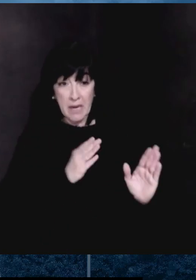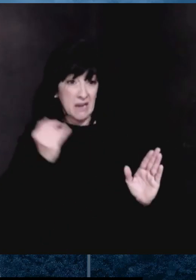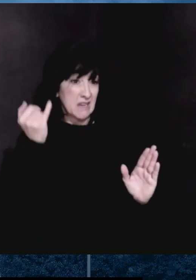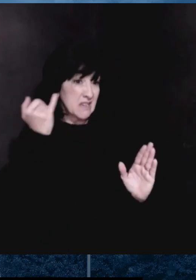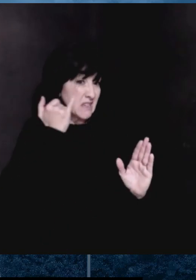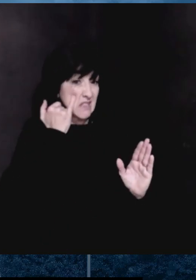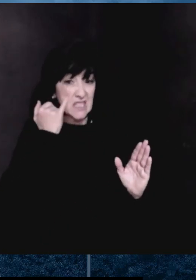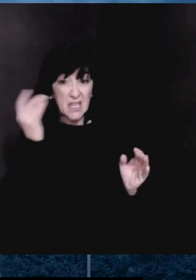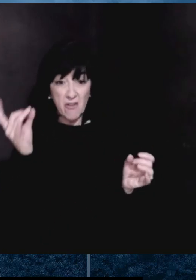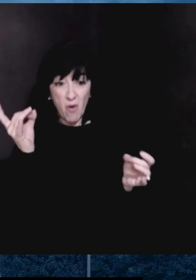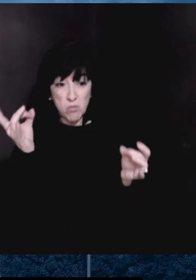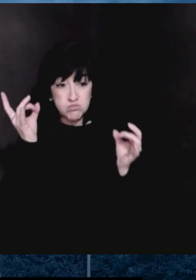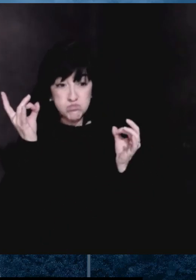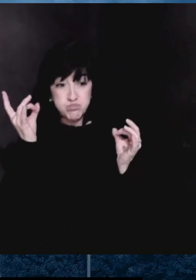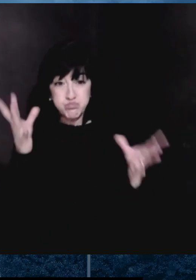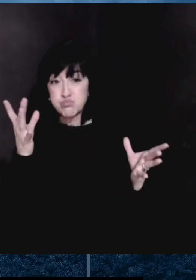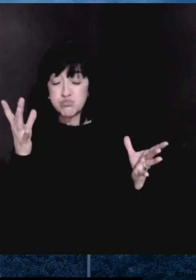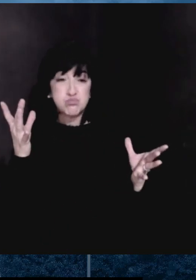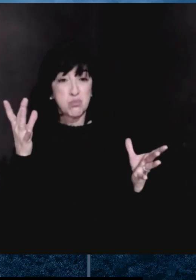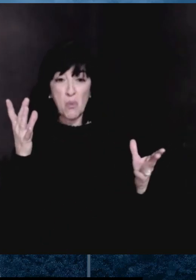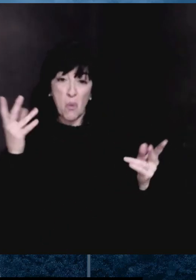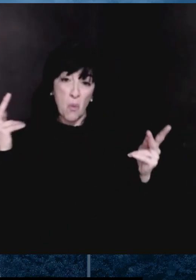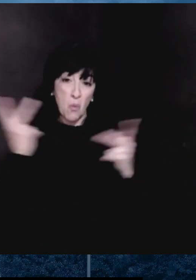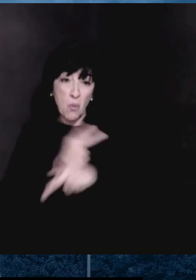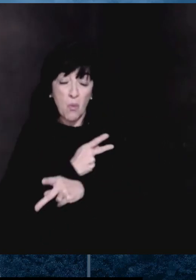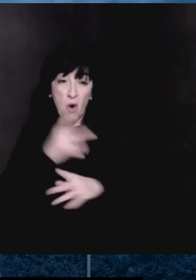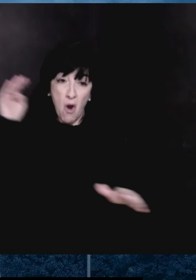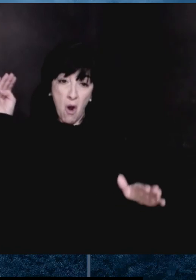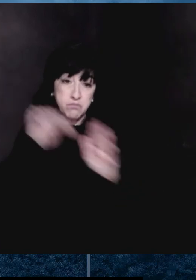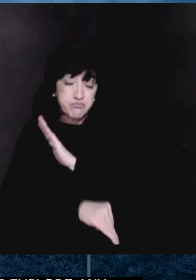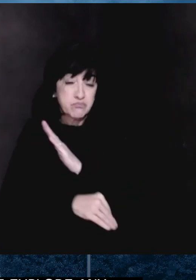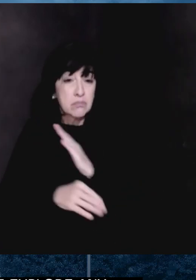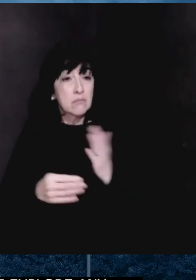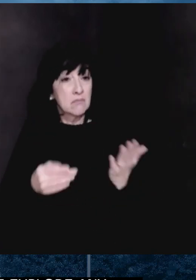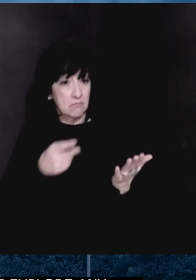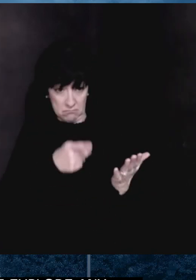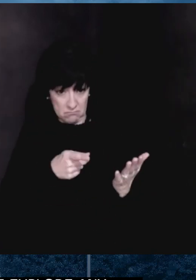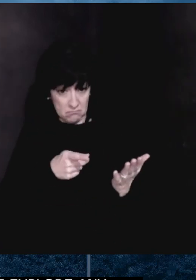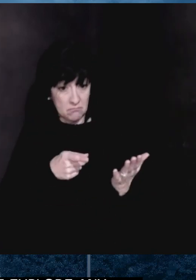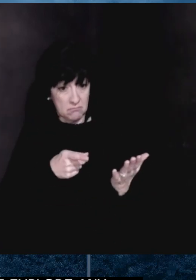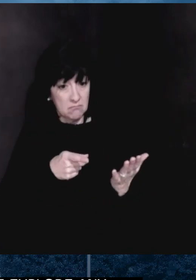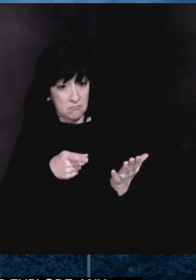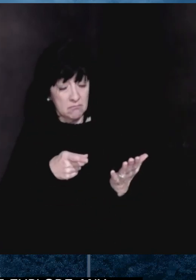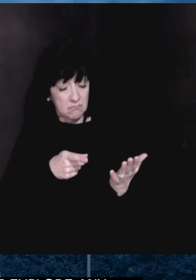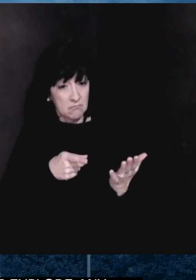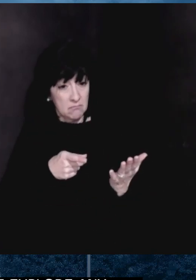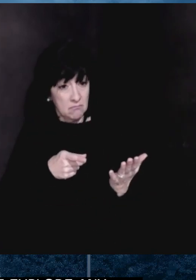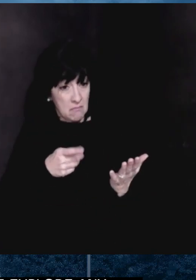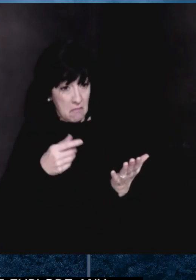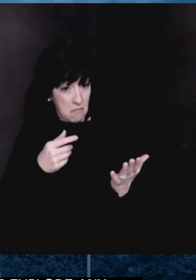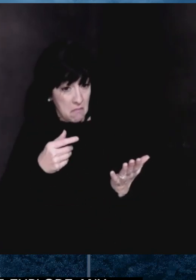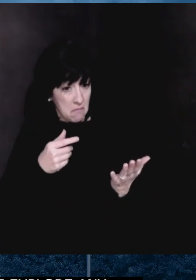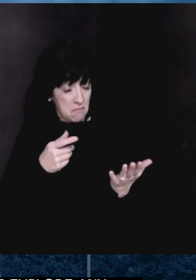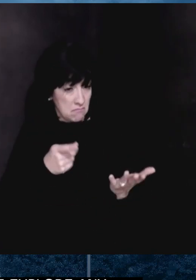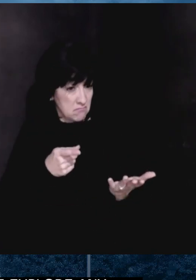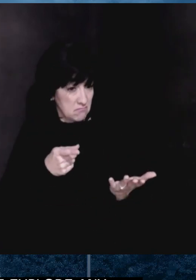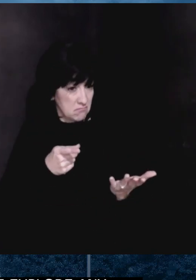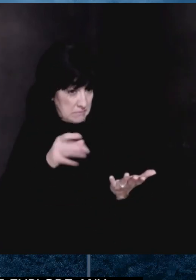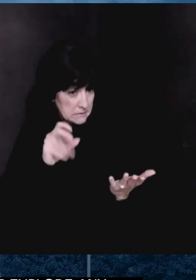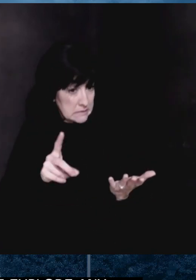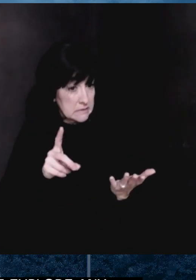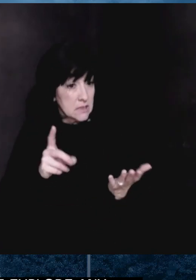any indication that like how close did you guys get to those worst case scenarios, if you did explore them at